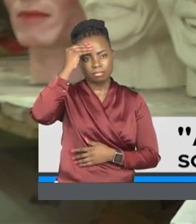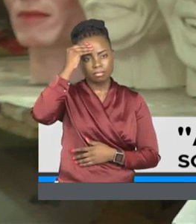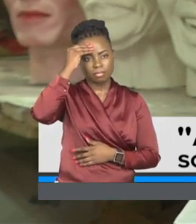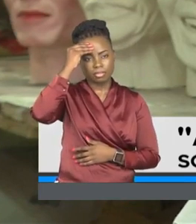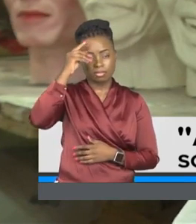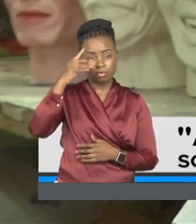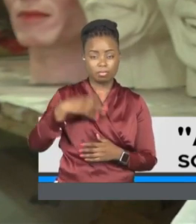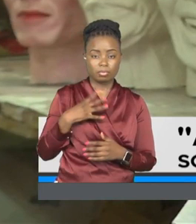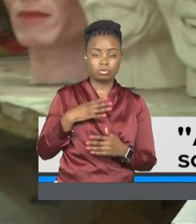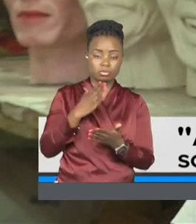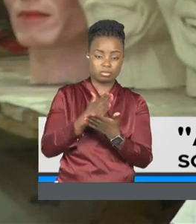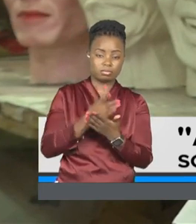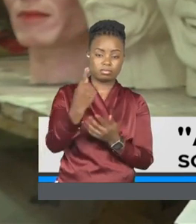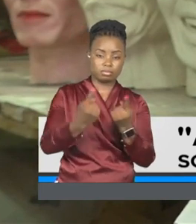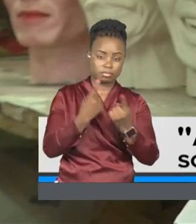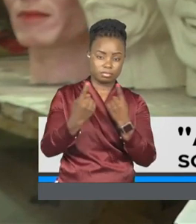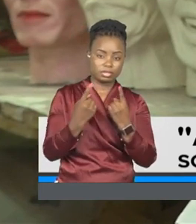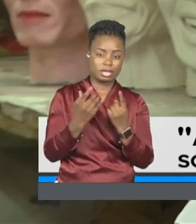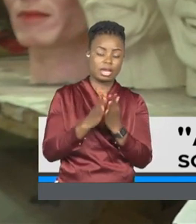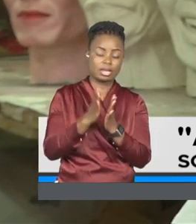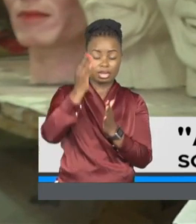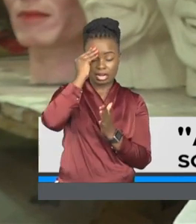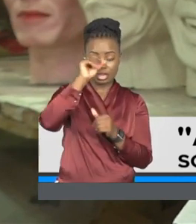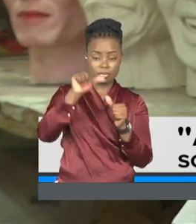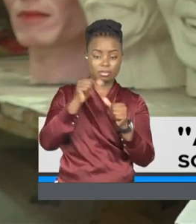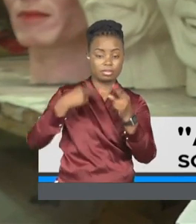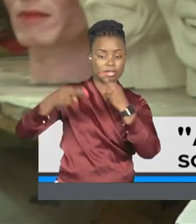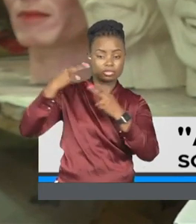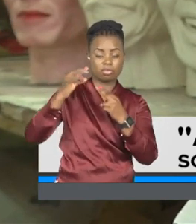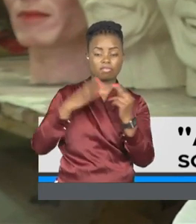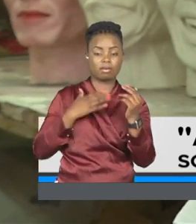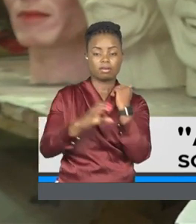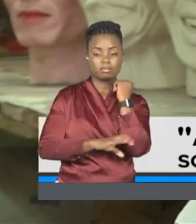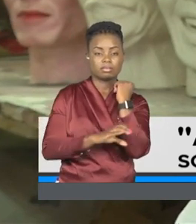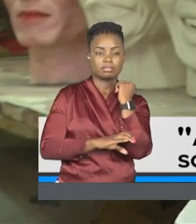for people to actually come and learn about the history of our country.